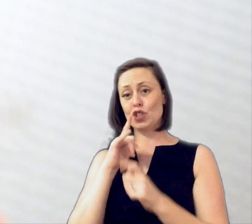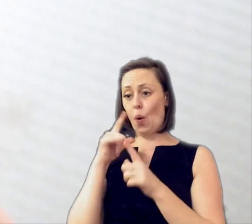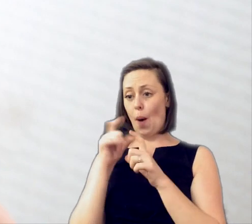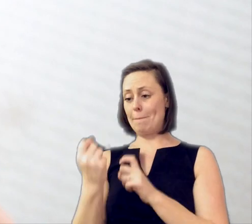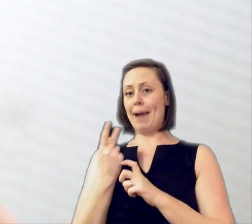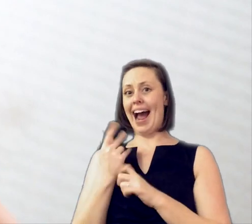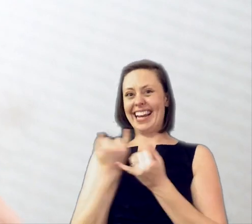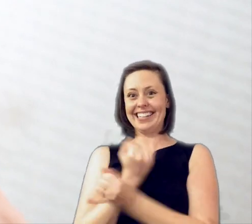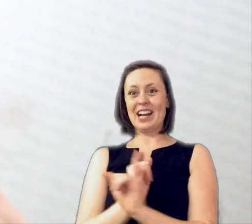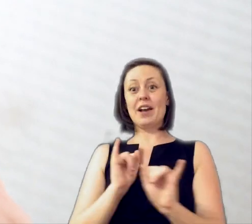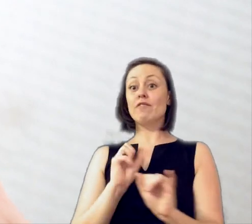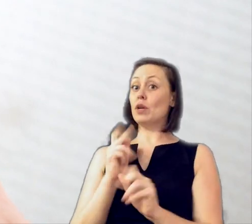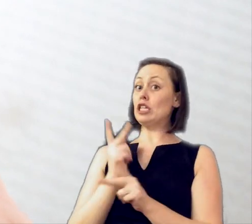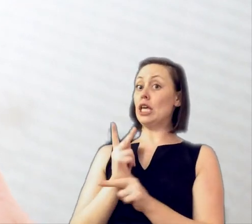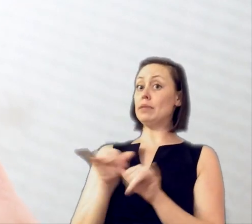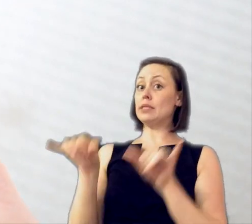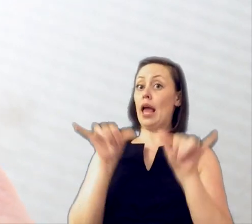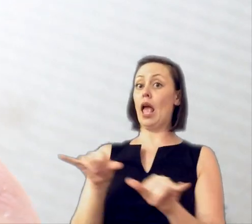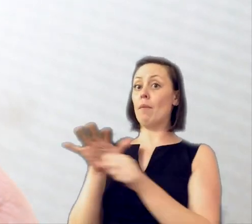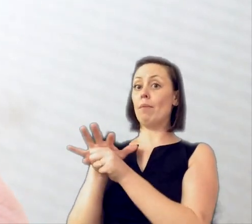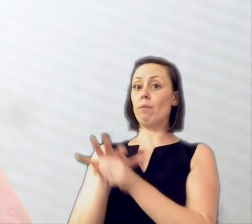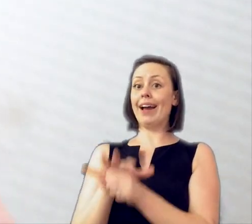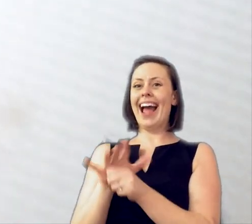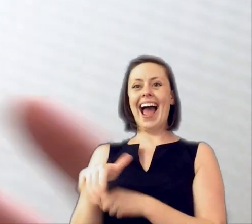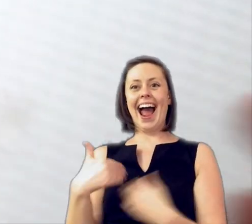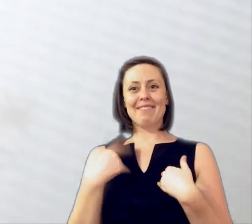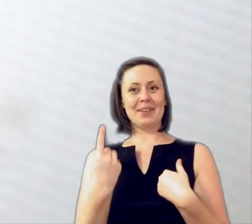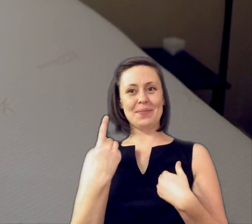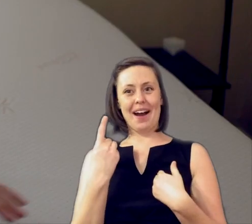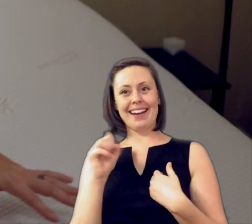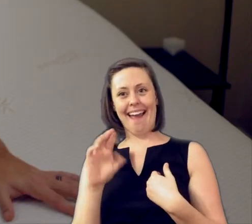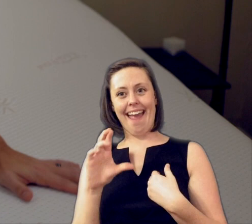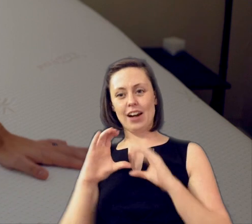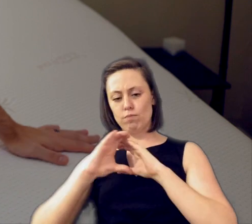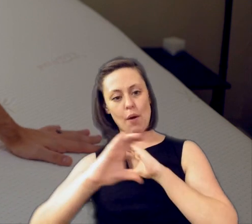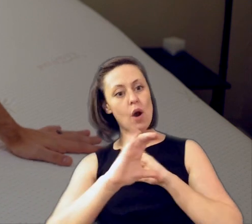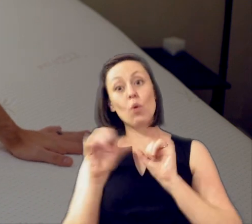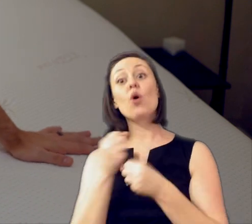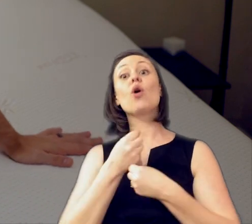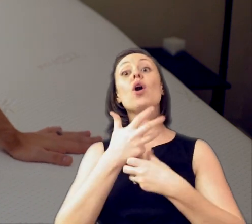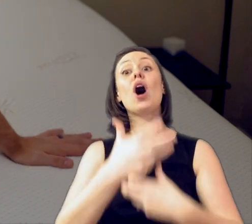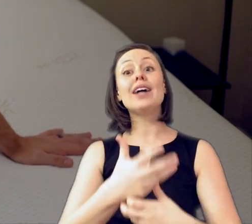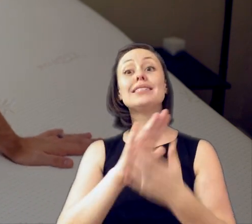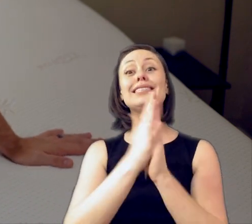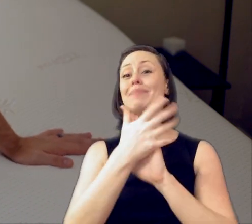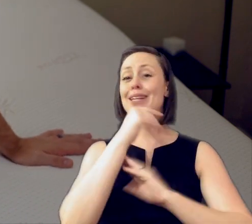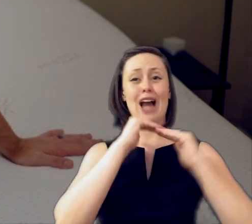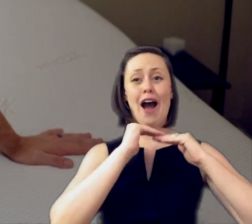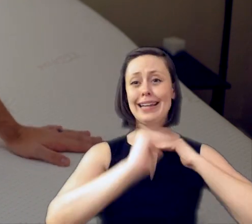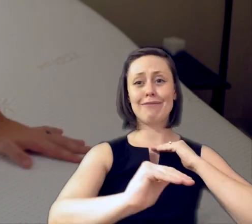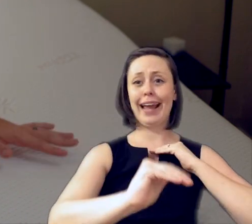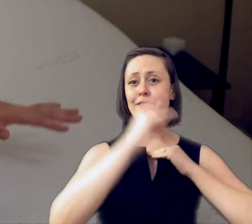wish to keep your settings at the same pressure, having one air chamber will cause that pressure to be uneven for